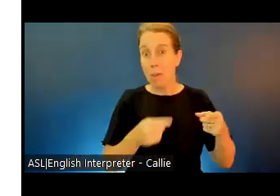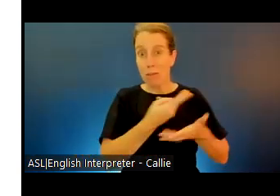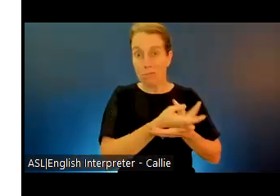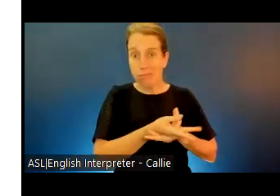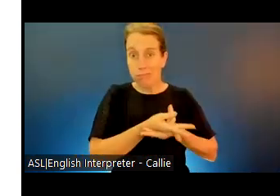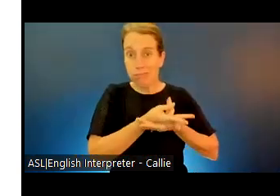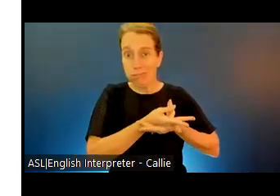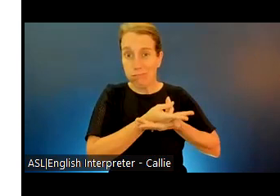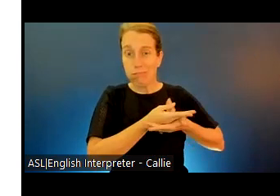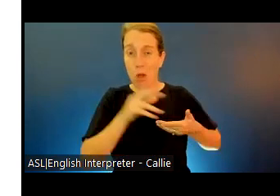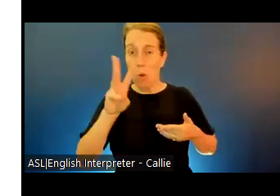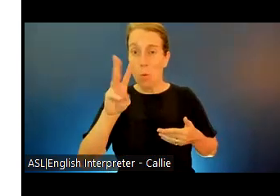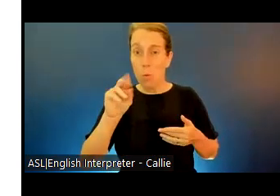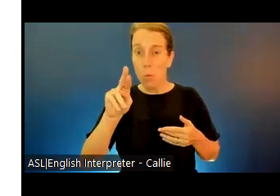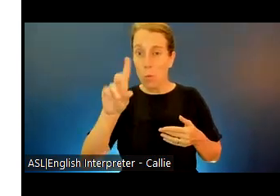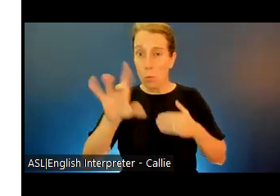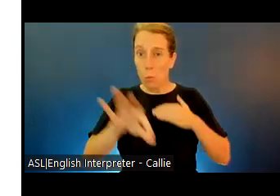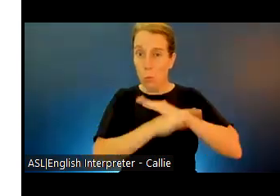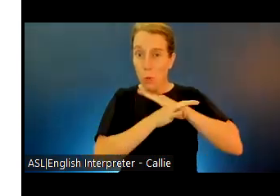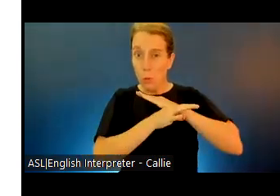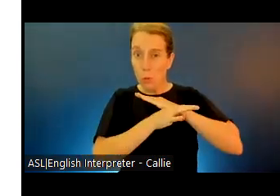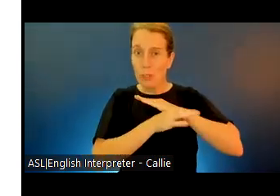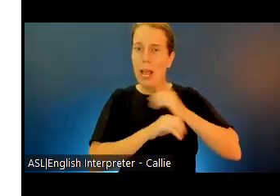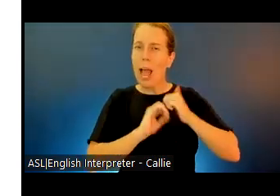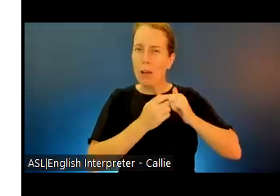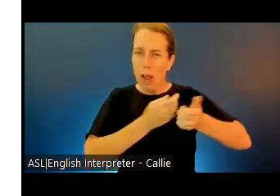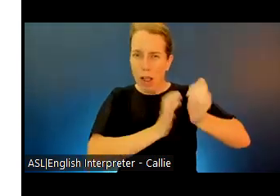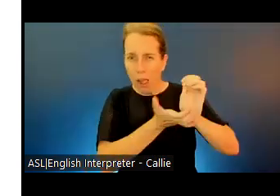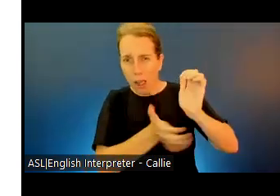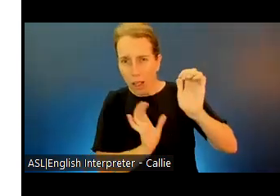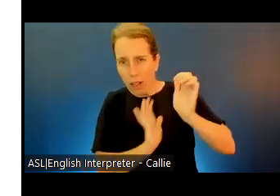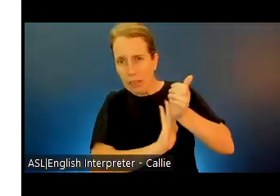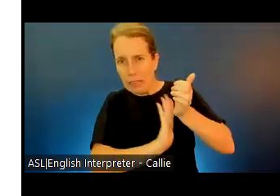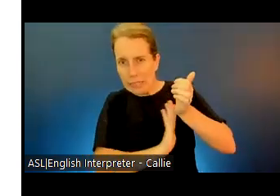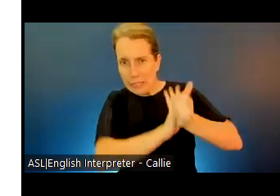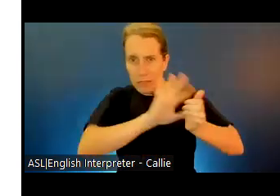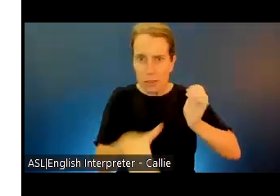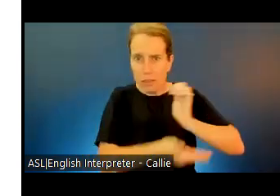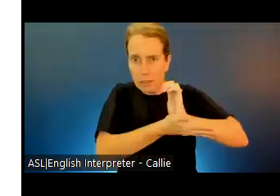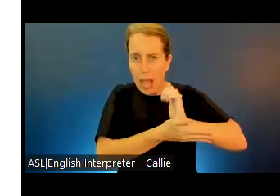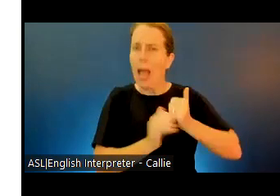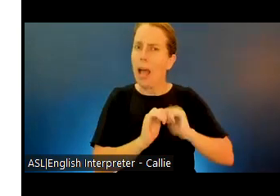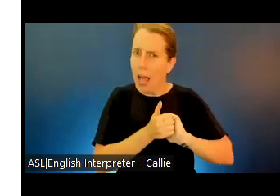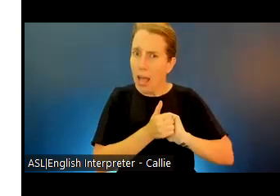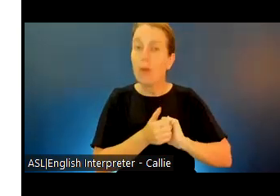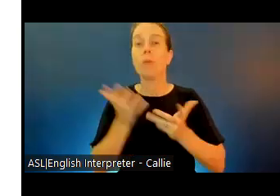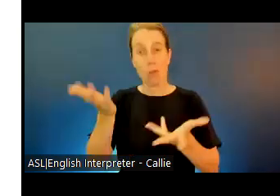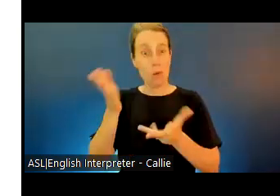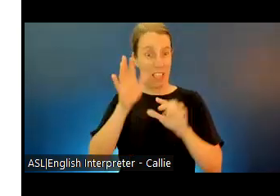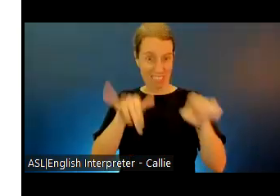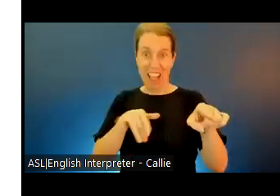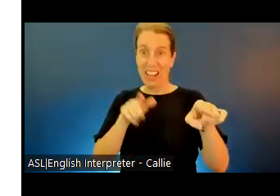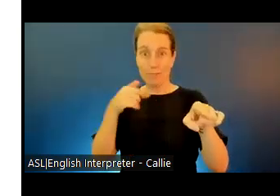go about doing wound changes? So it's a wonderful site that you can see the how-to videos. You can have support services for